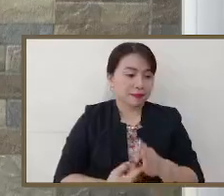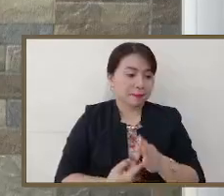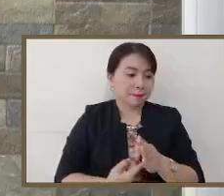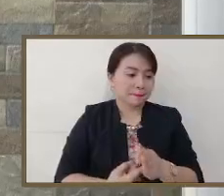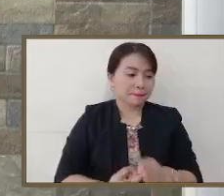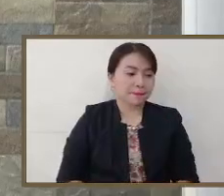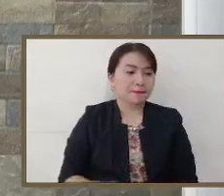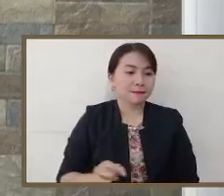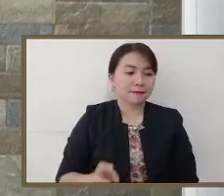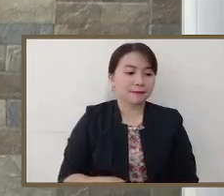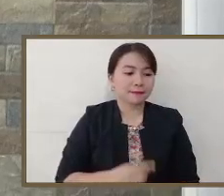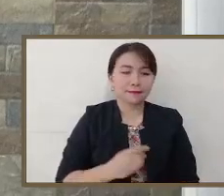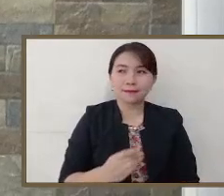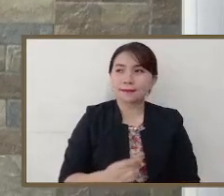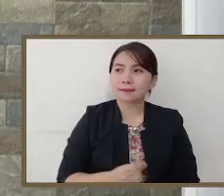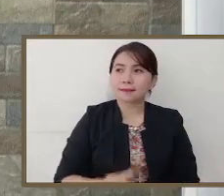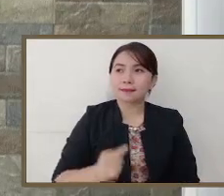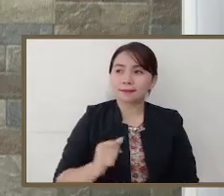began.